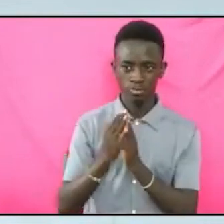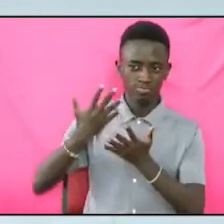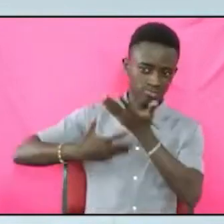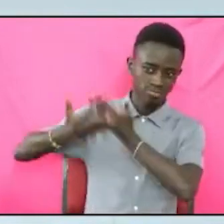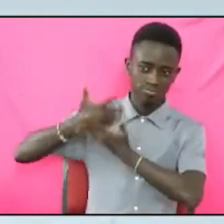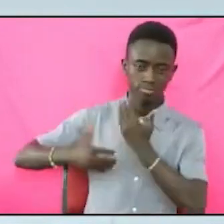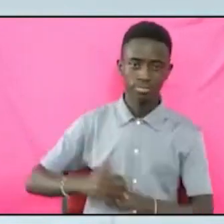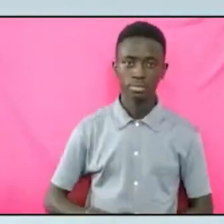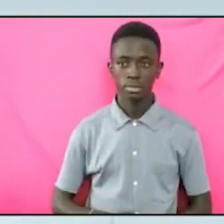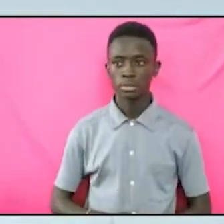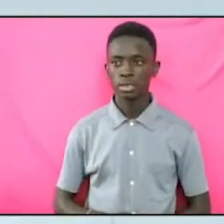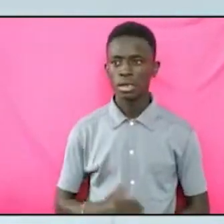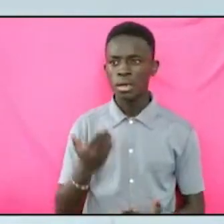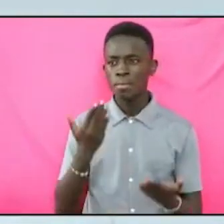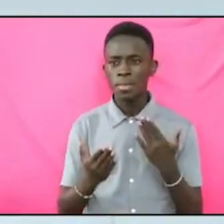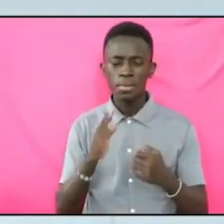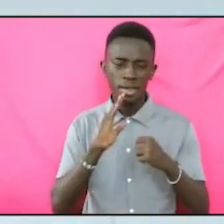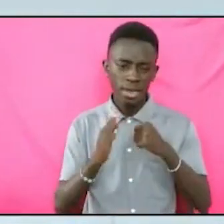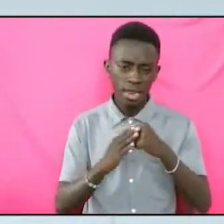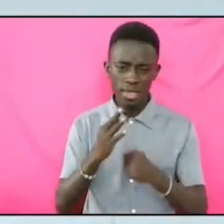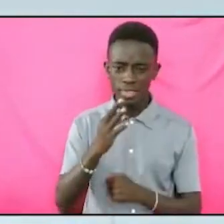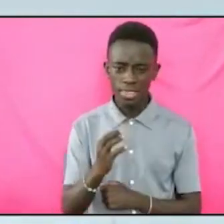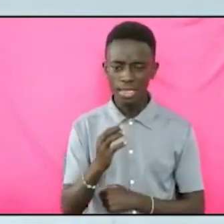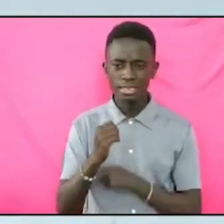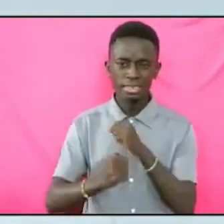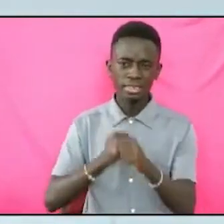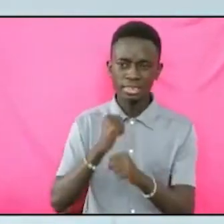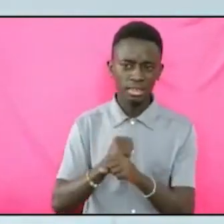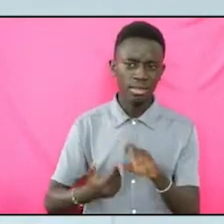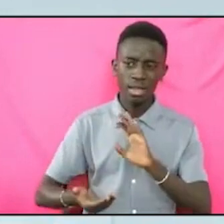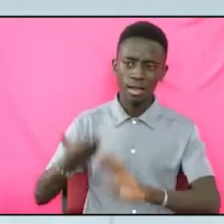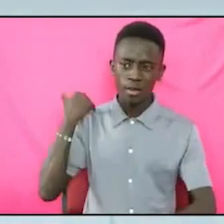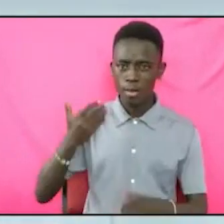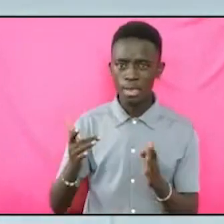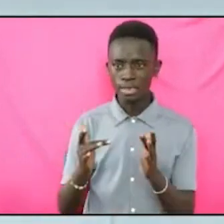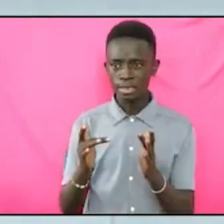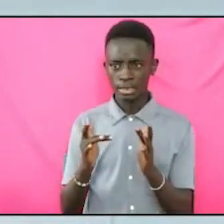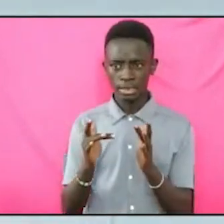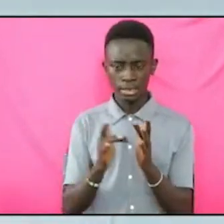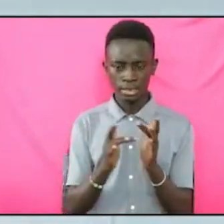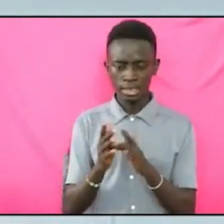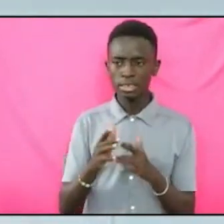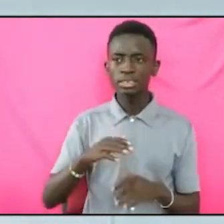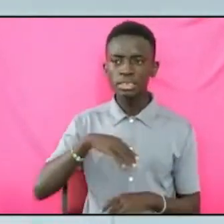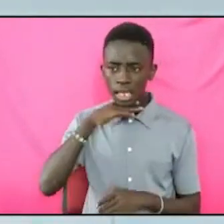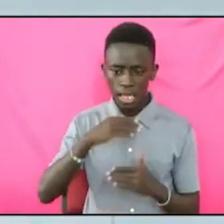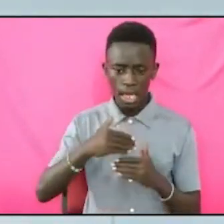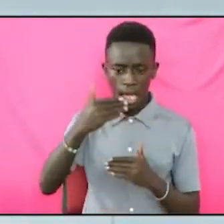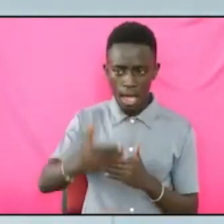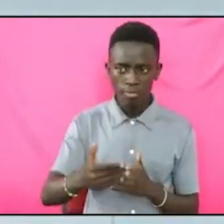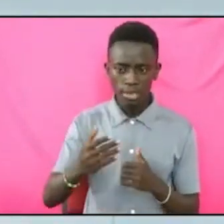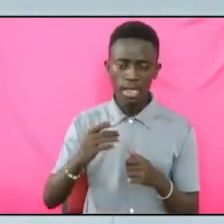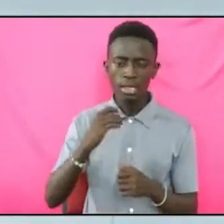was 930 BC. This is once upon a time, 930 BC.